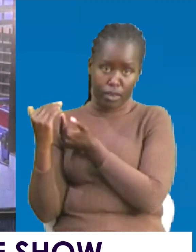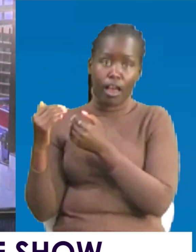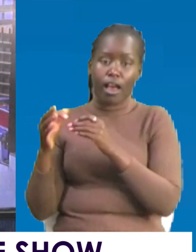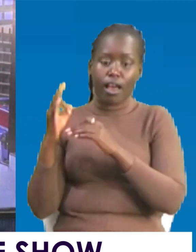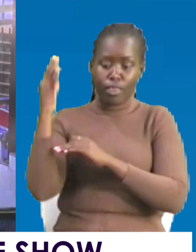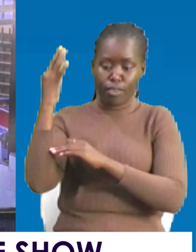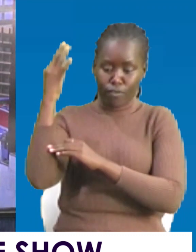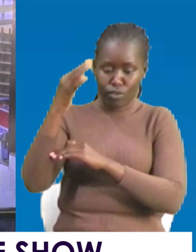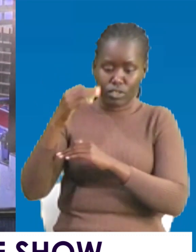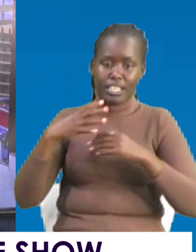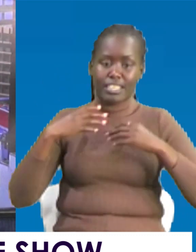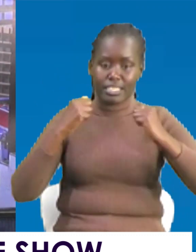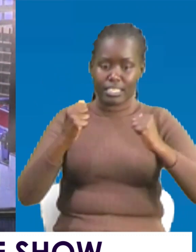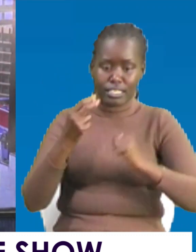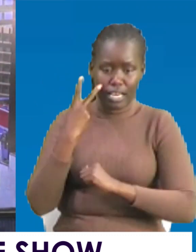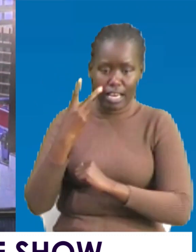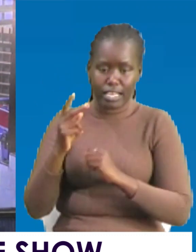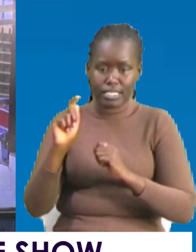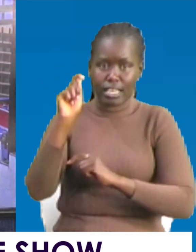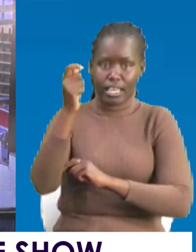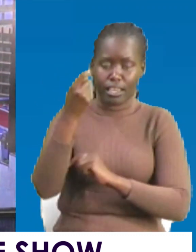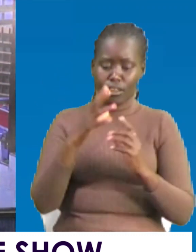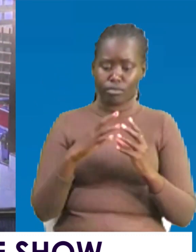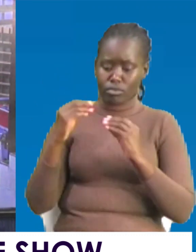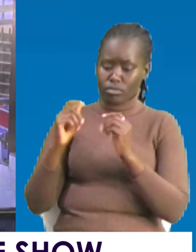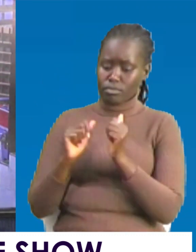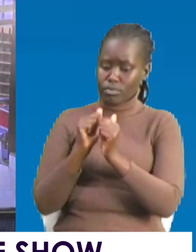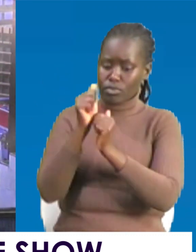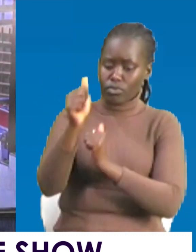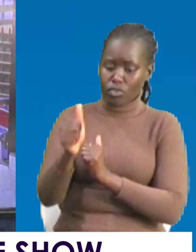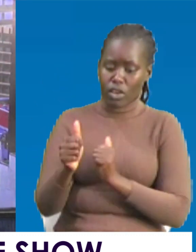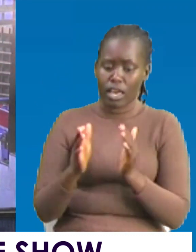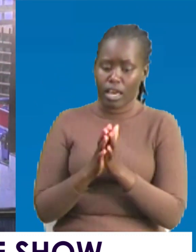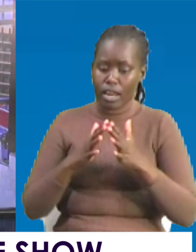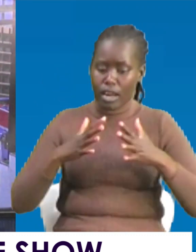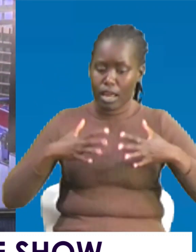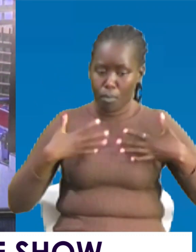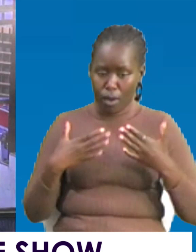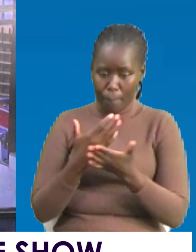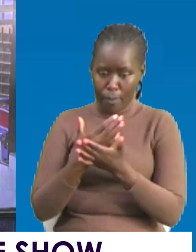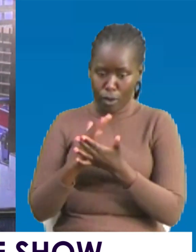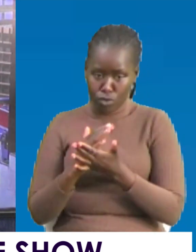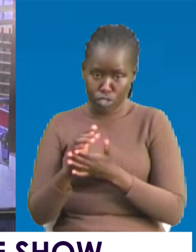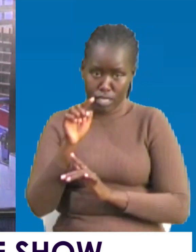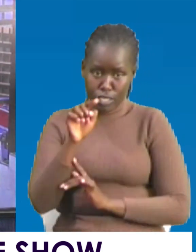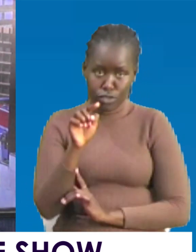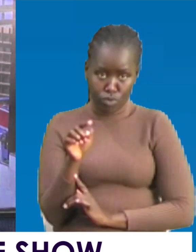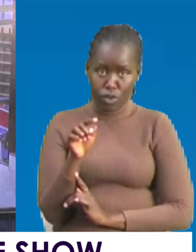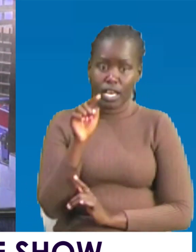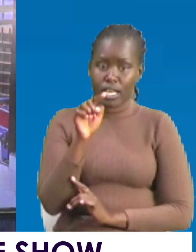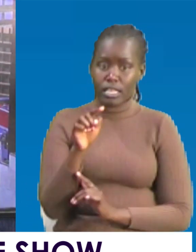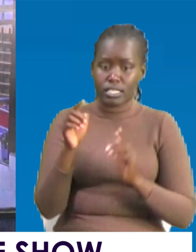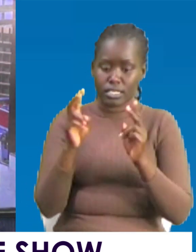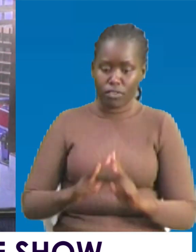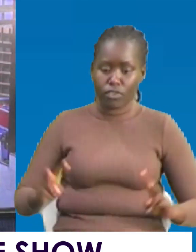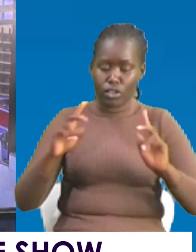great. Oh, I see Kenya going far. And I am glad that I'm the one to share this to you today. This is the